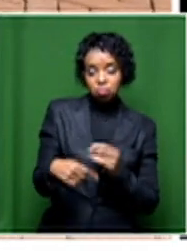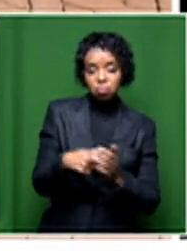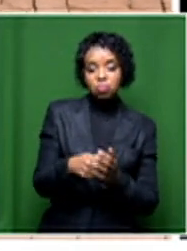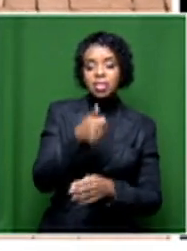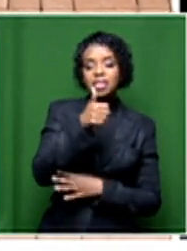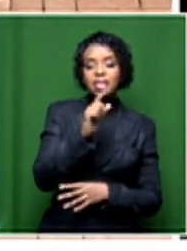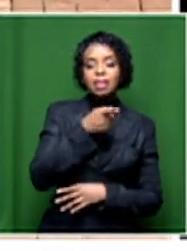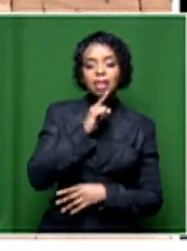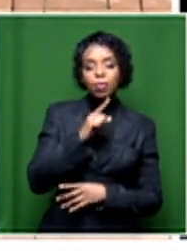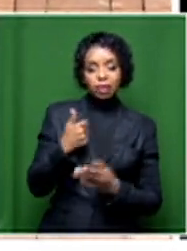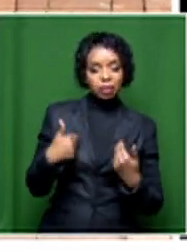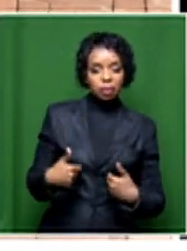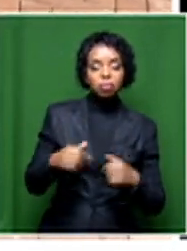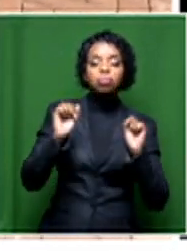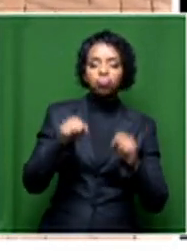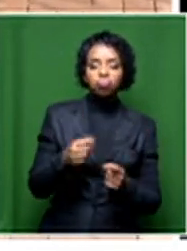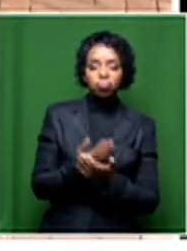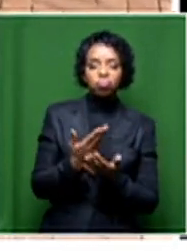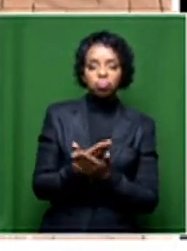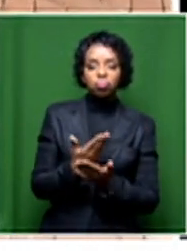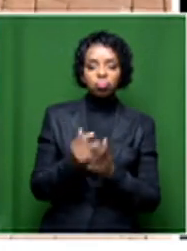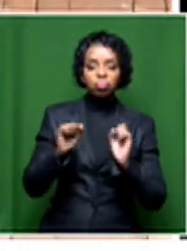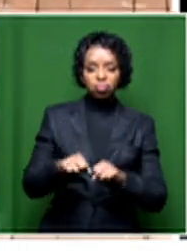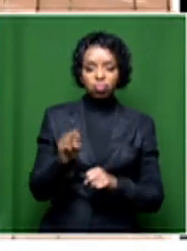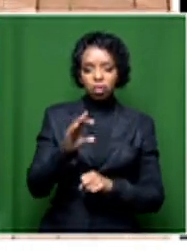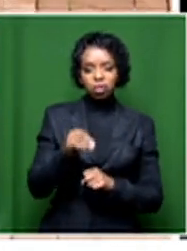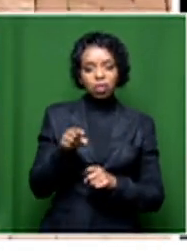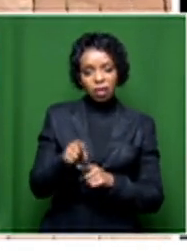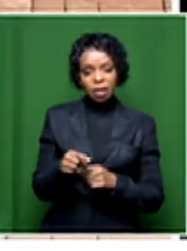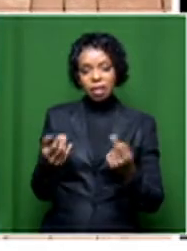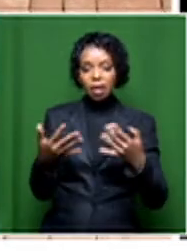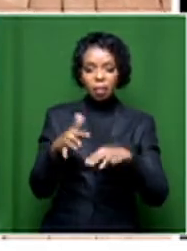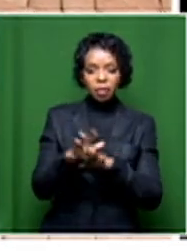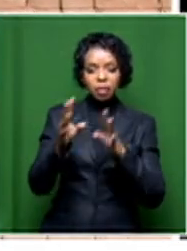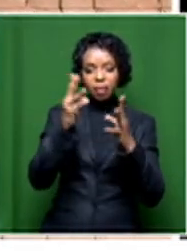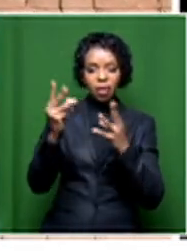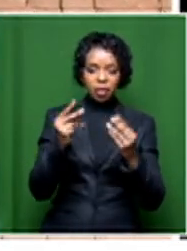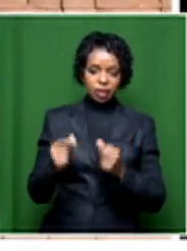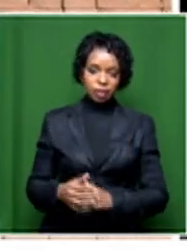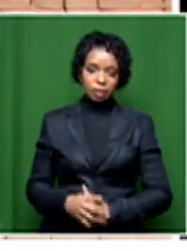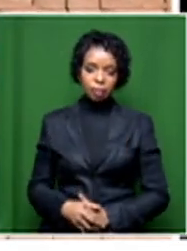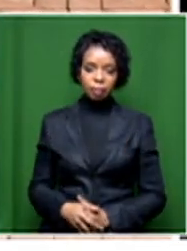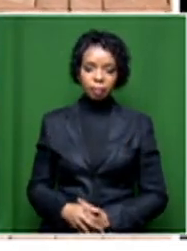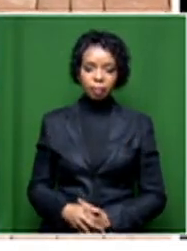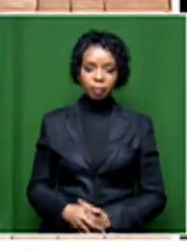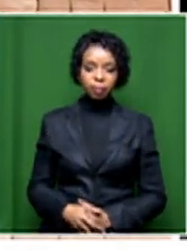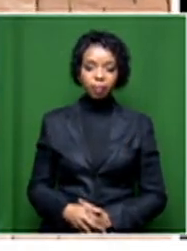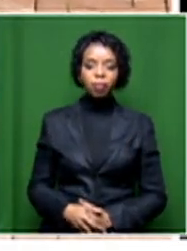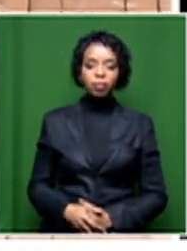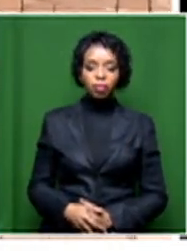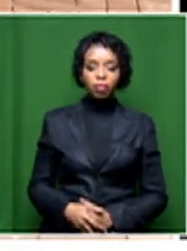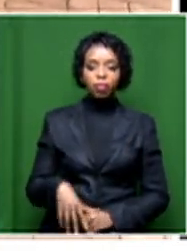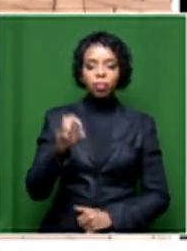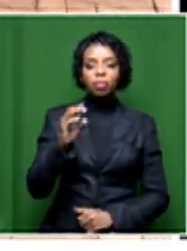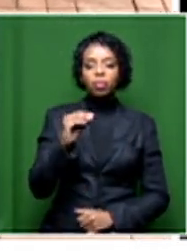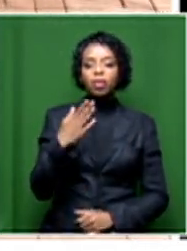say, yes, of course, and we send it to them. So it's a bit of a mixed financing model. Well, Bas, thank